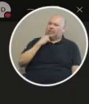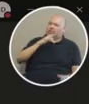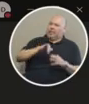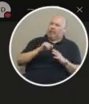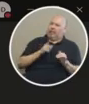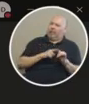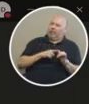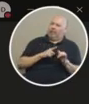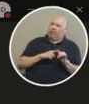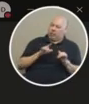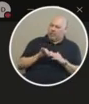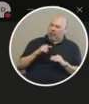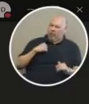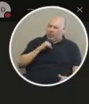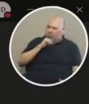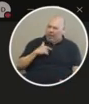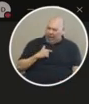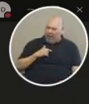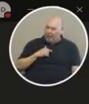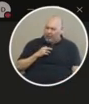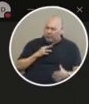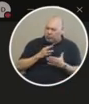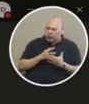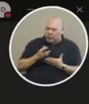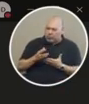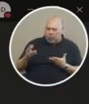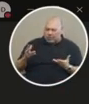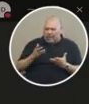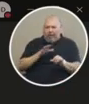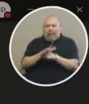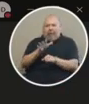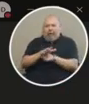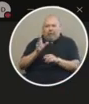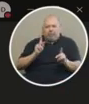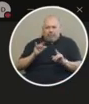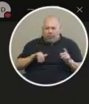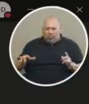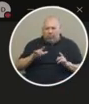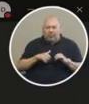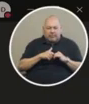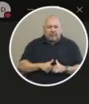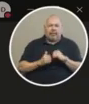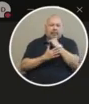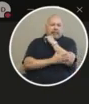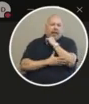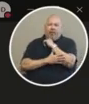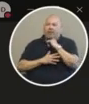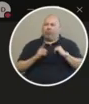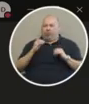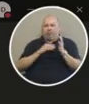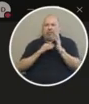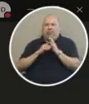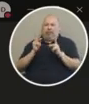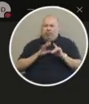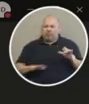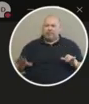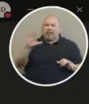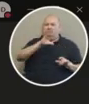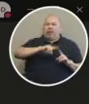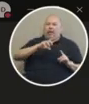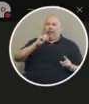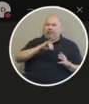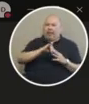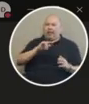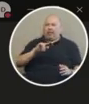from the very beginning that we don't have the resources to enforce it across, city and county for 1 million people in the area. And